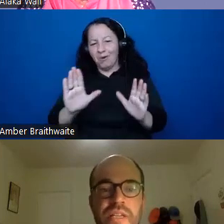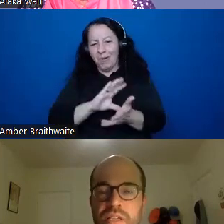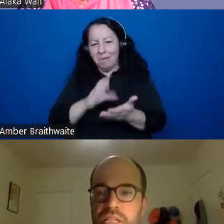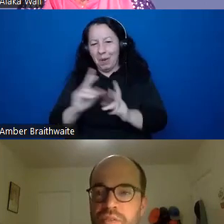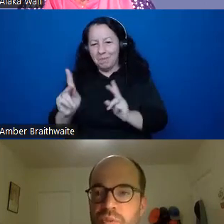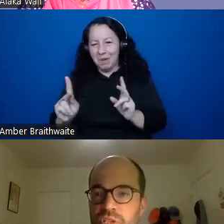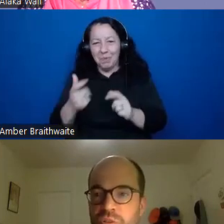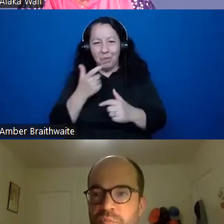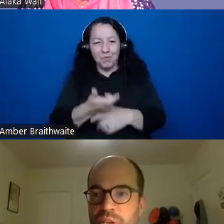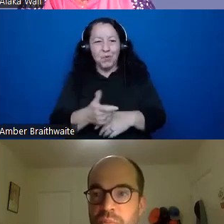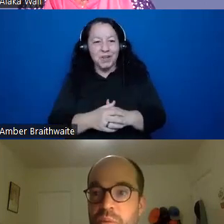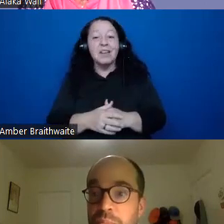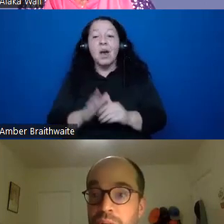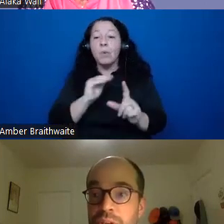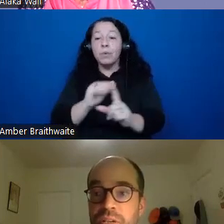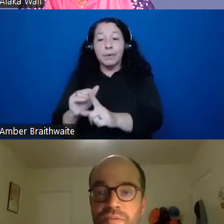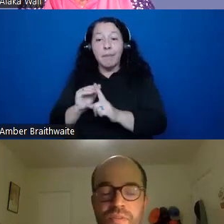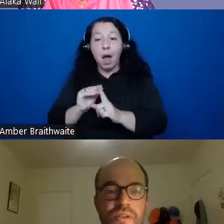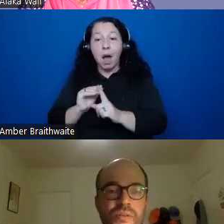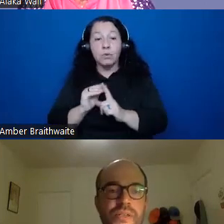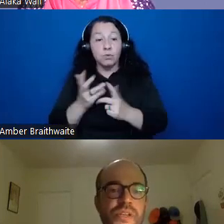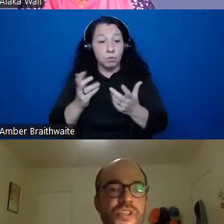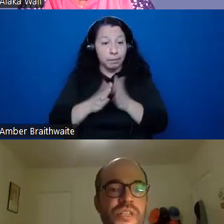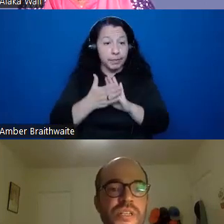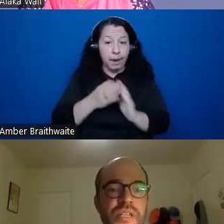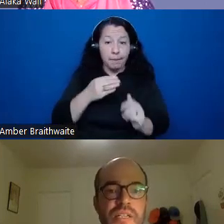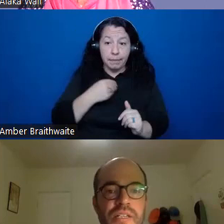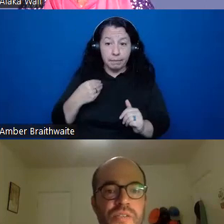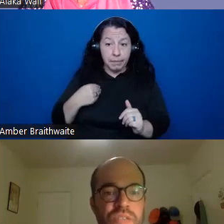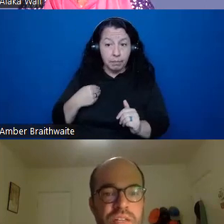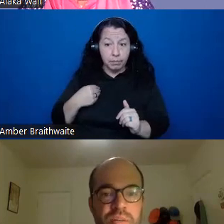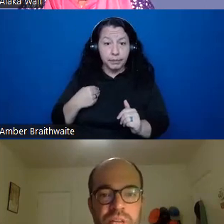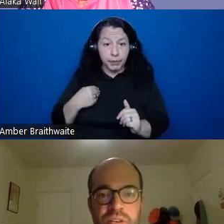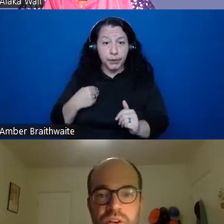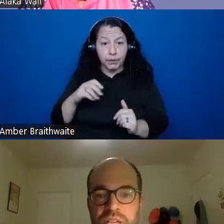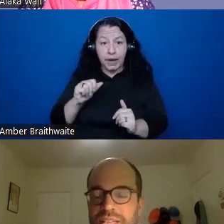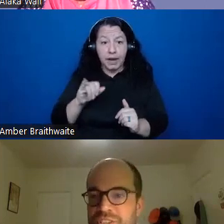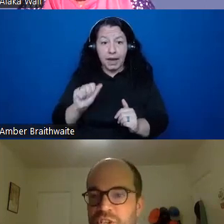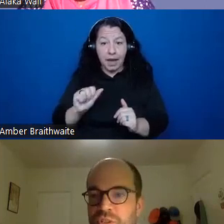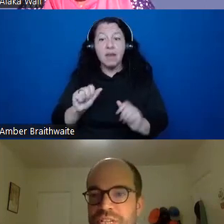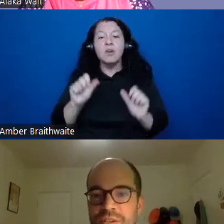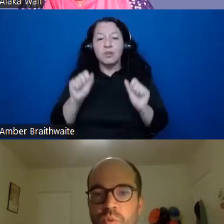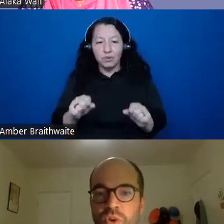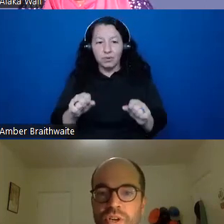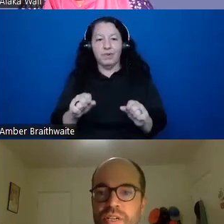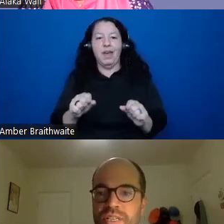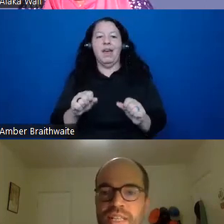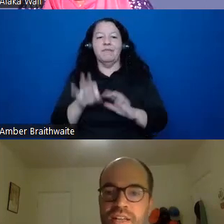that if you wish to become a member of our organization, you can sign up at